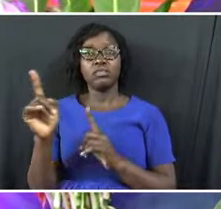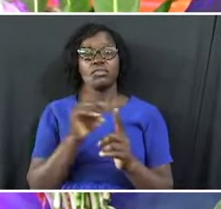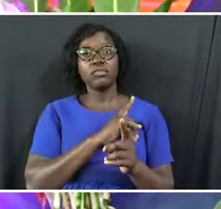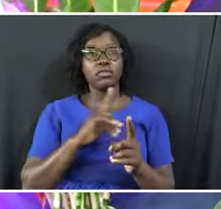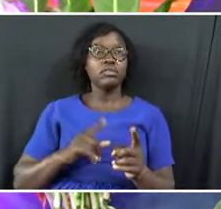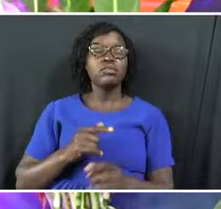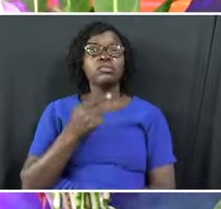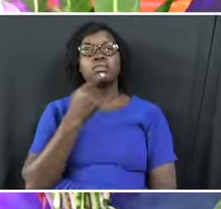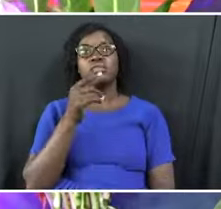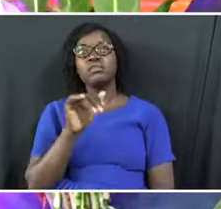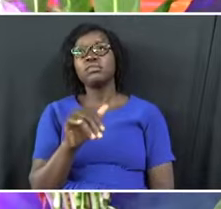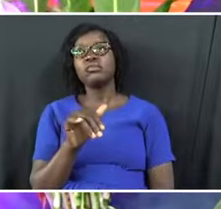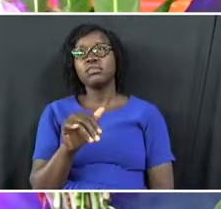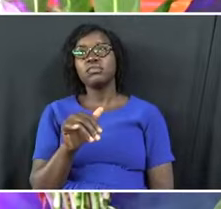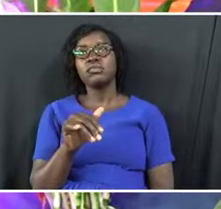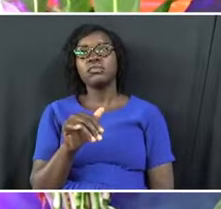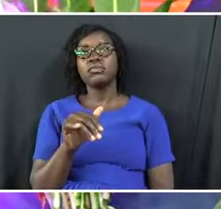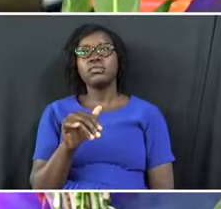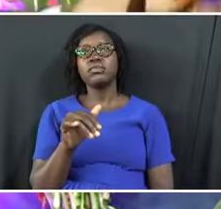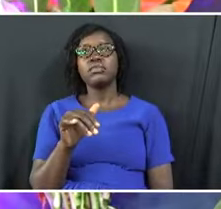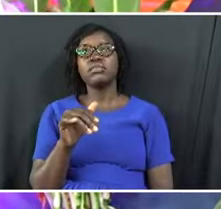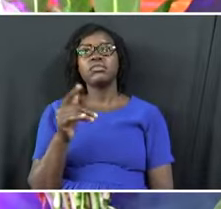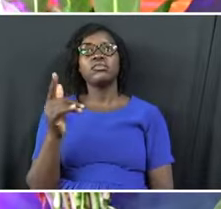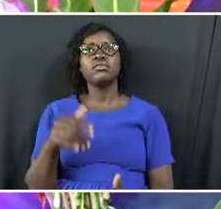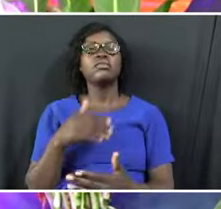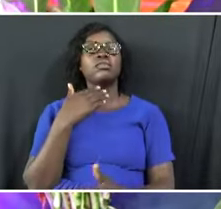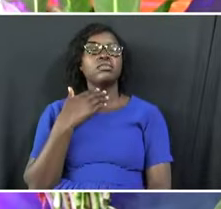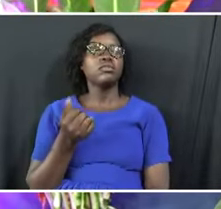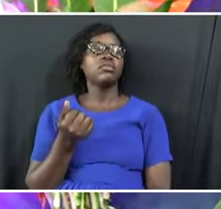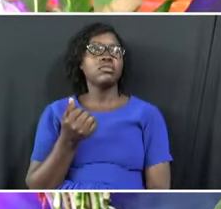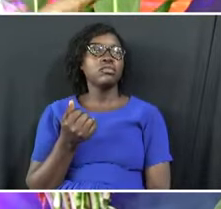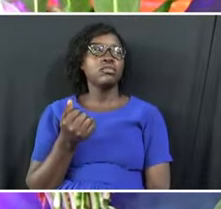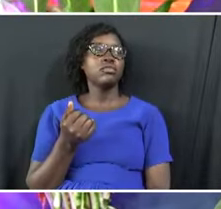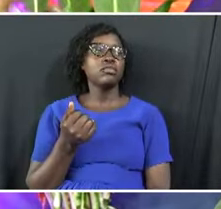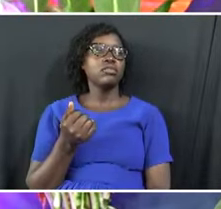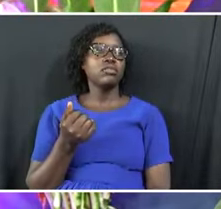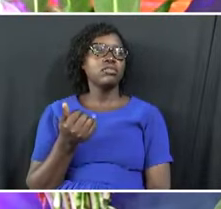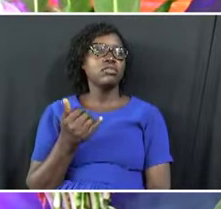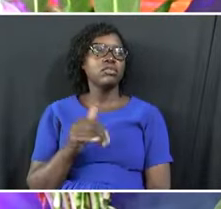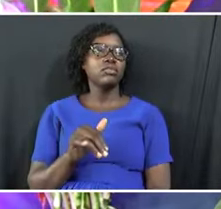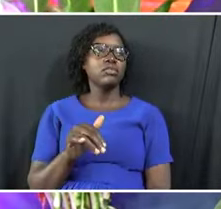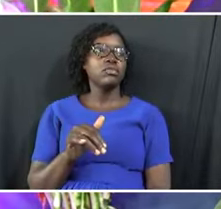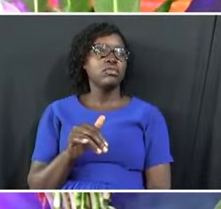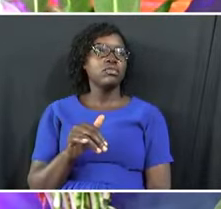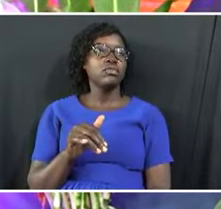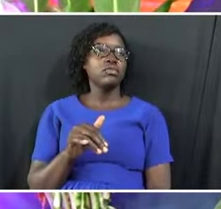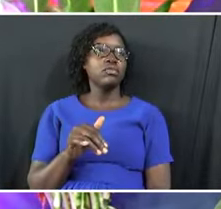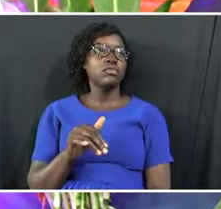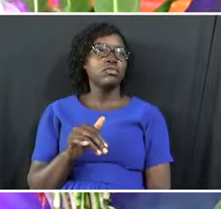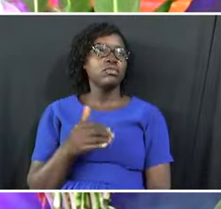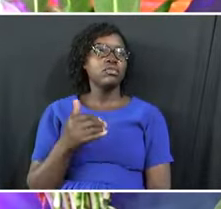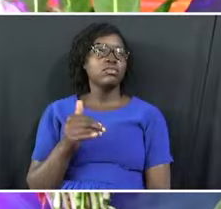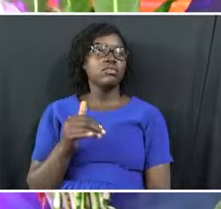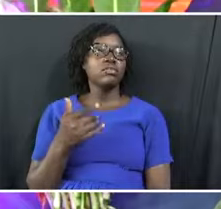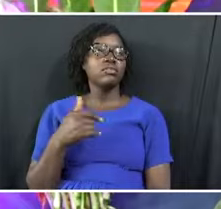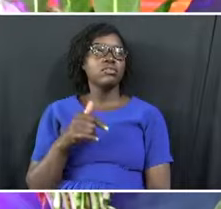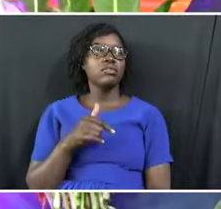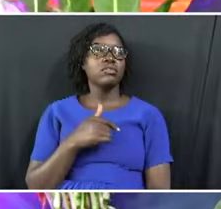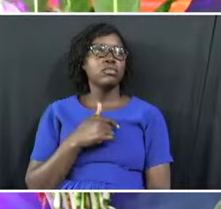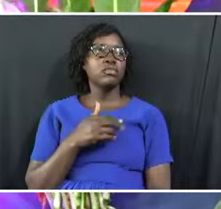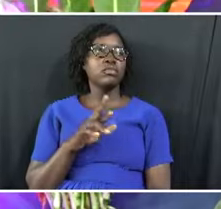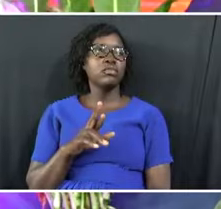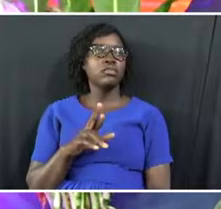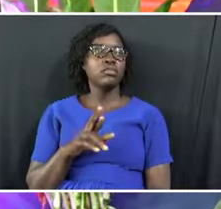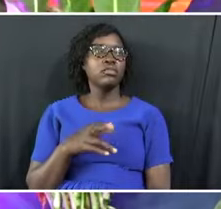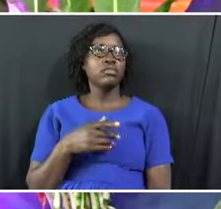saying, that is what I heard. Yes, Cain, that is what you heard. But